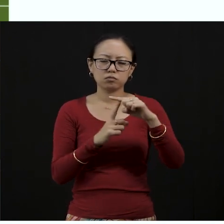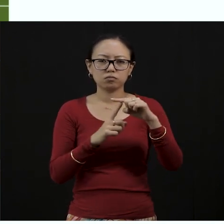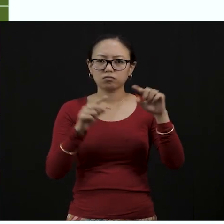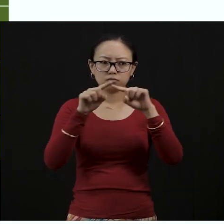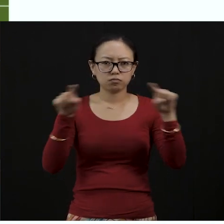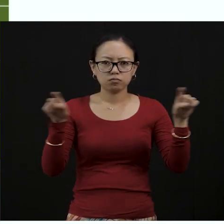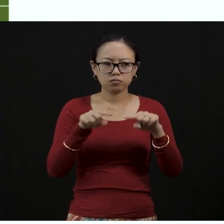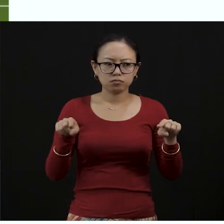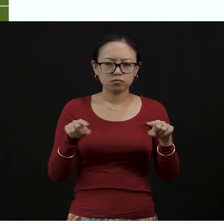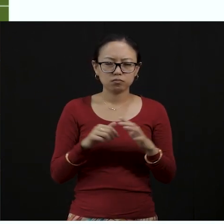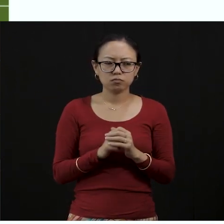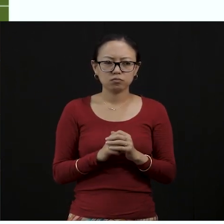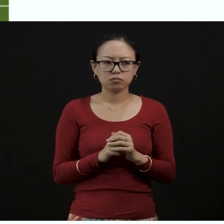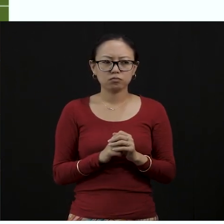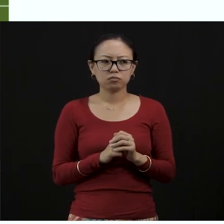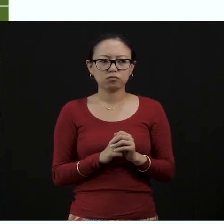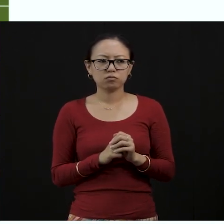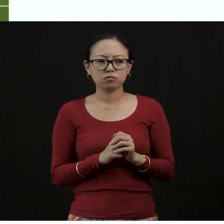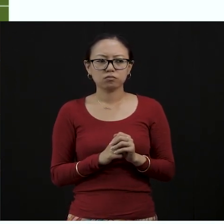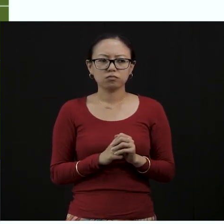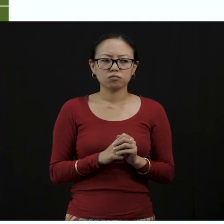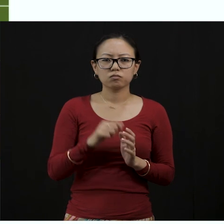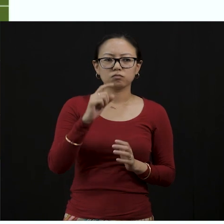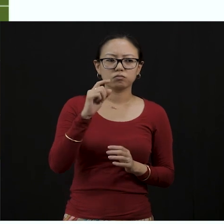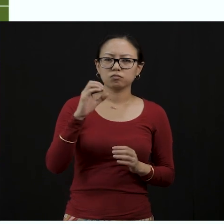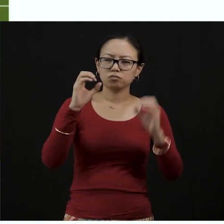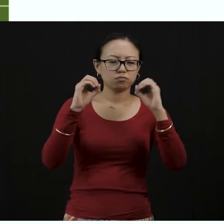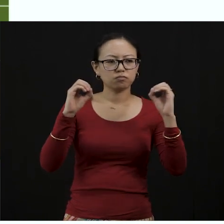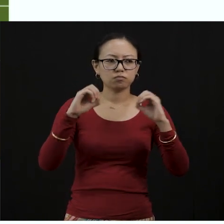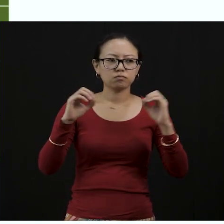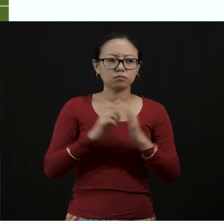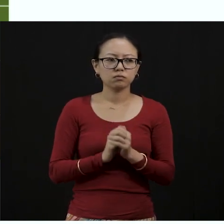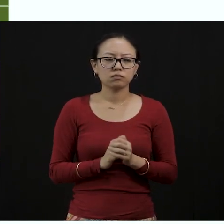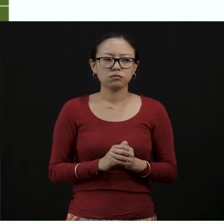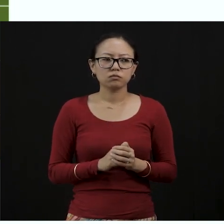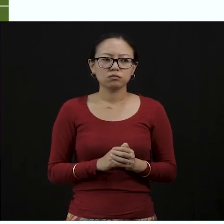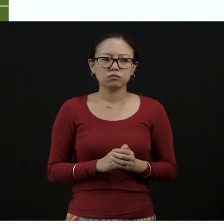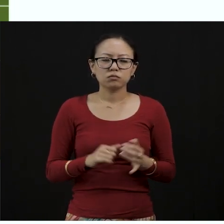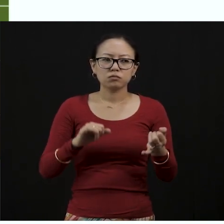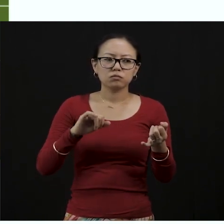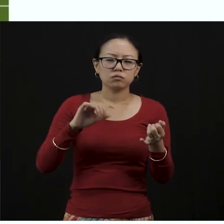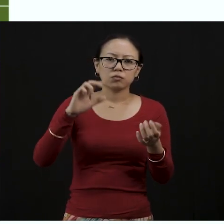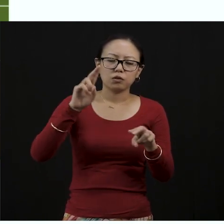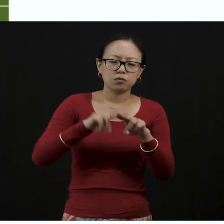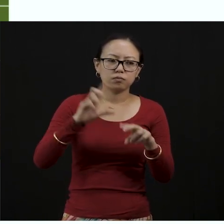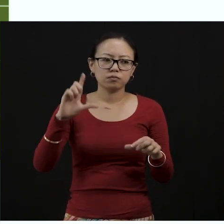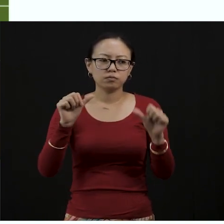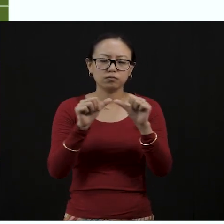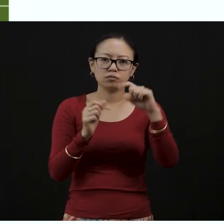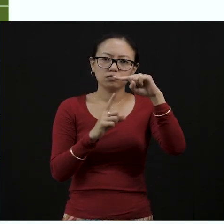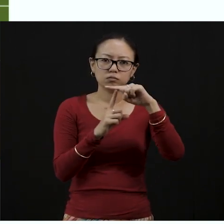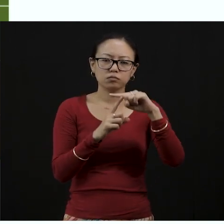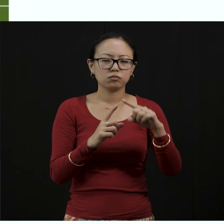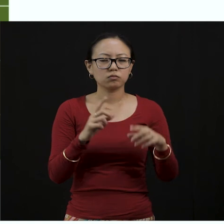You have 1 flat surface. Number of curved surface will be 1. So here you have number of straight lines is 0, number of flat